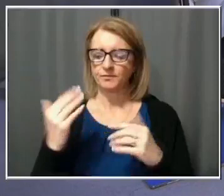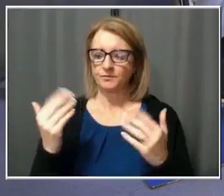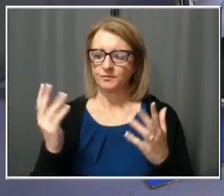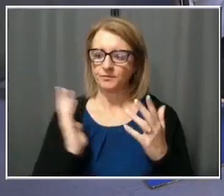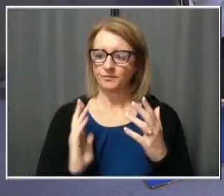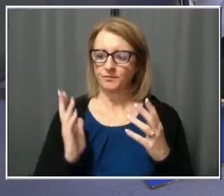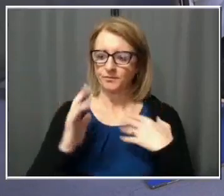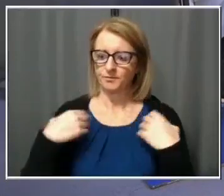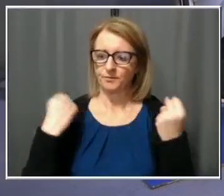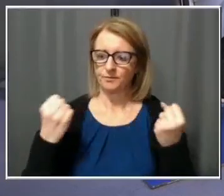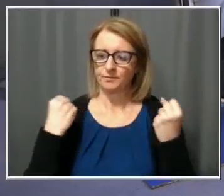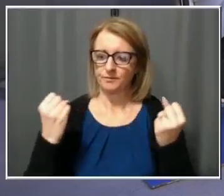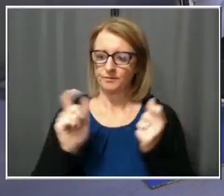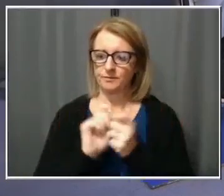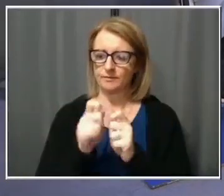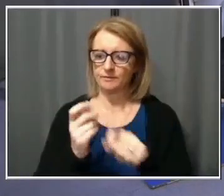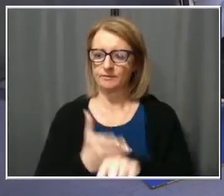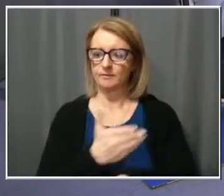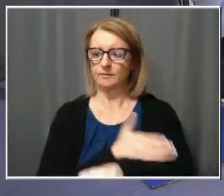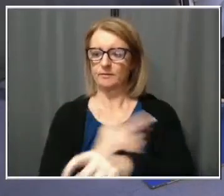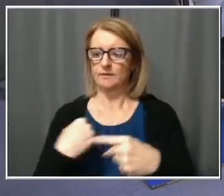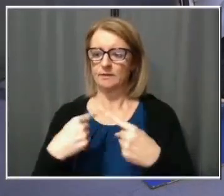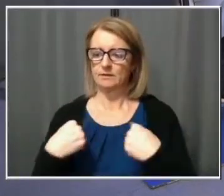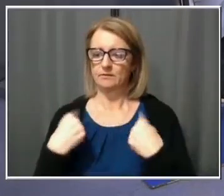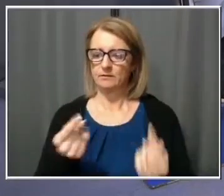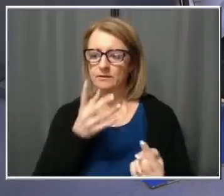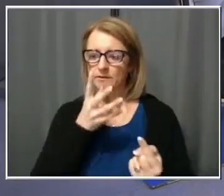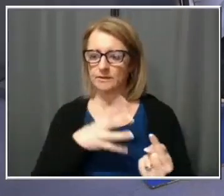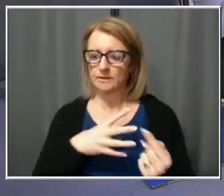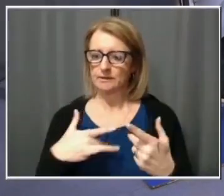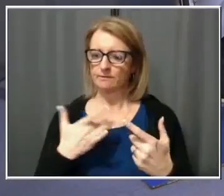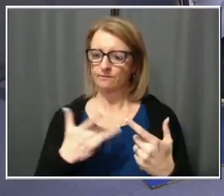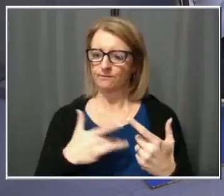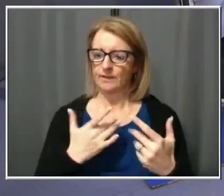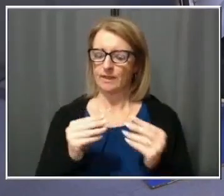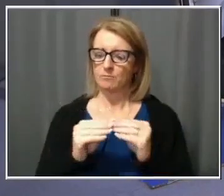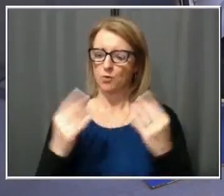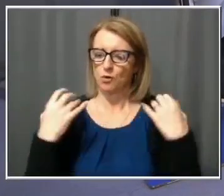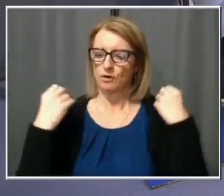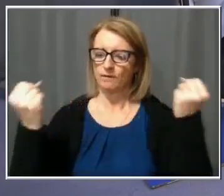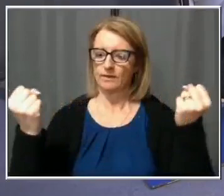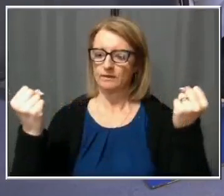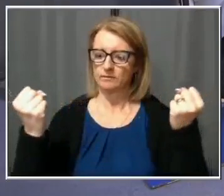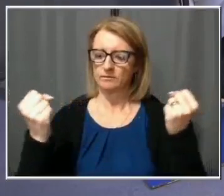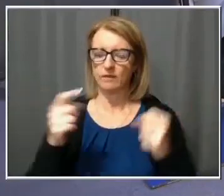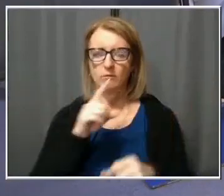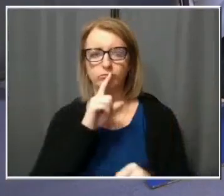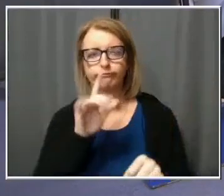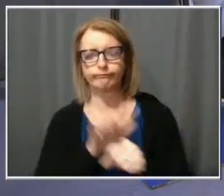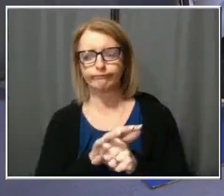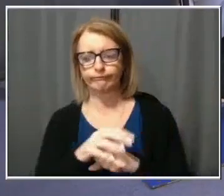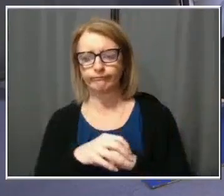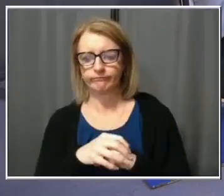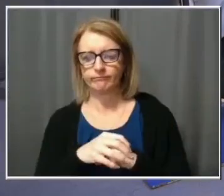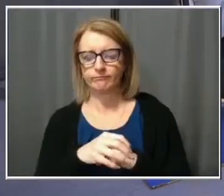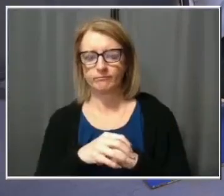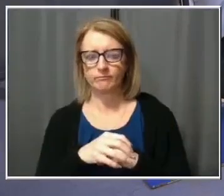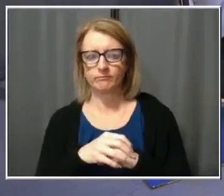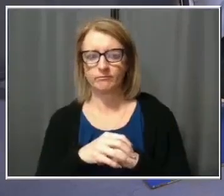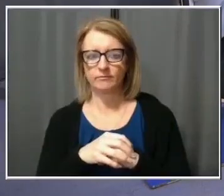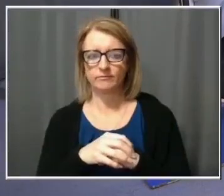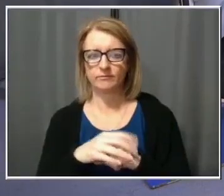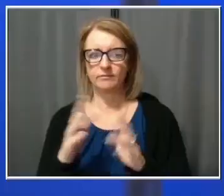now, as far as young women, girls feeling more confident? Oh, absolutely. With any type, like you said, body